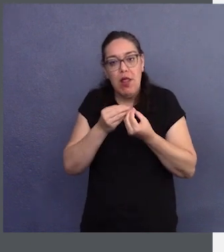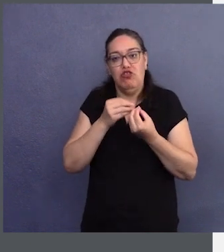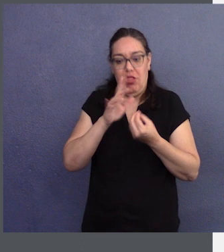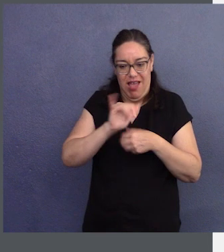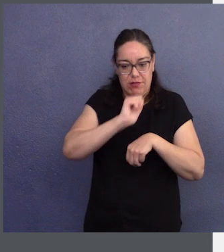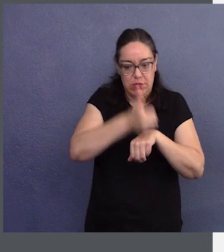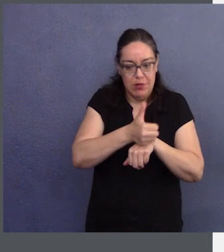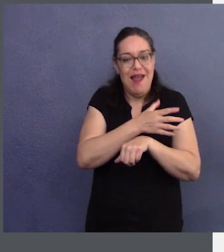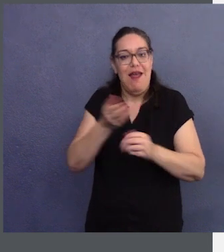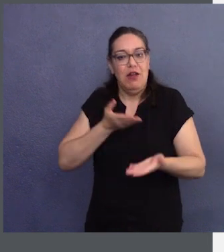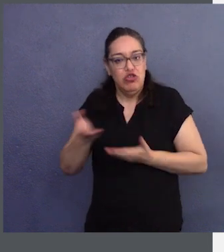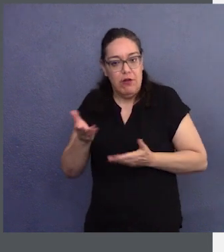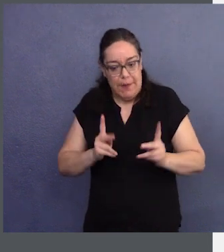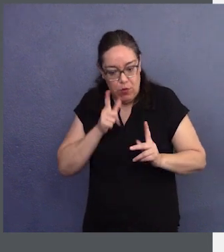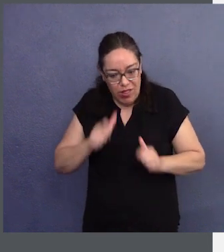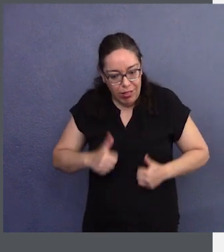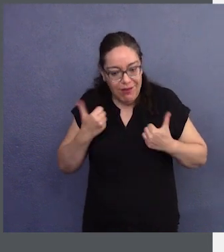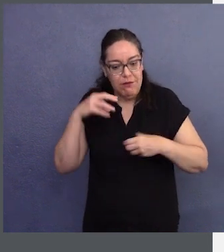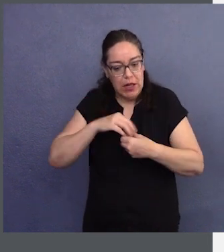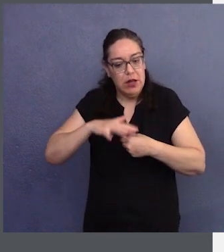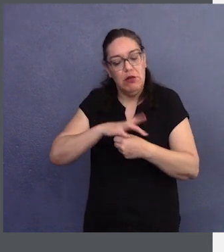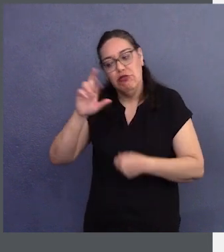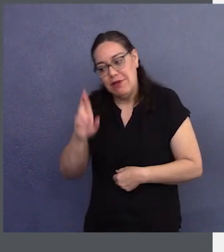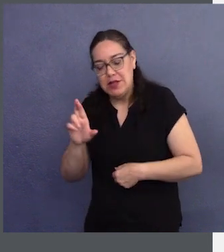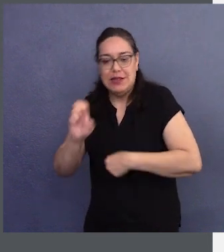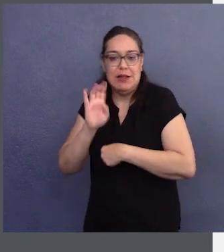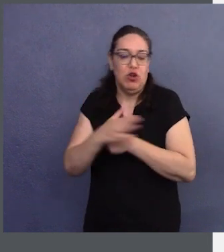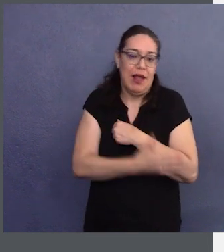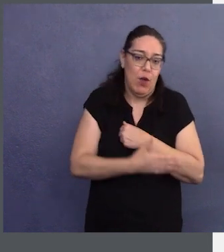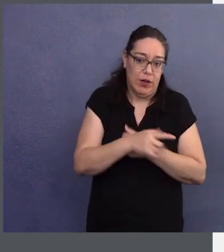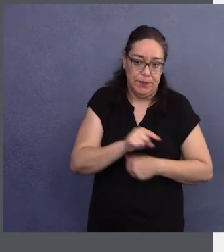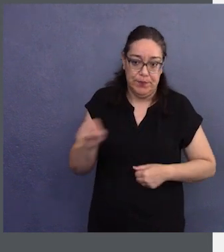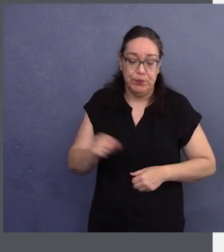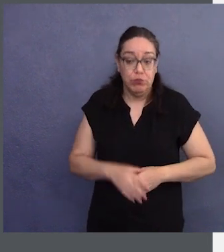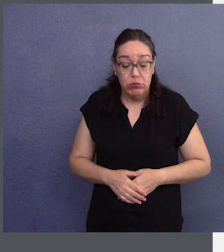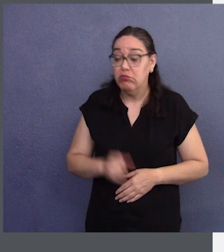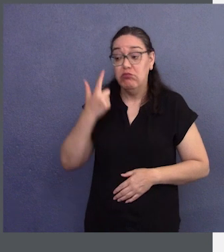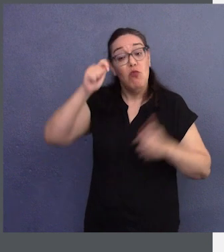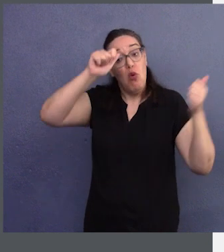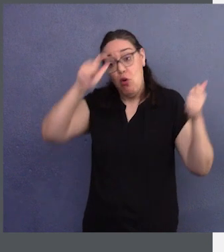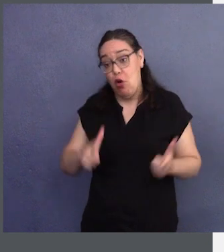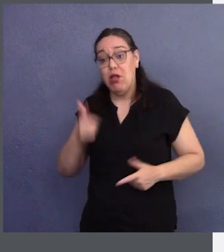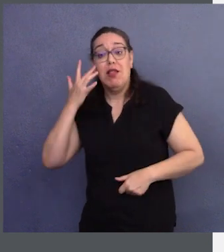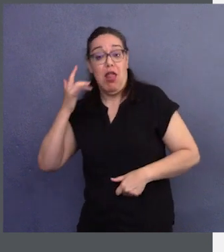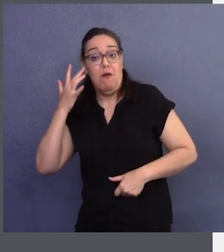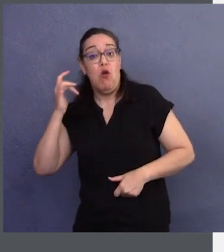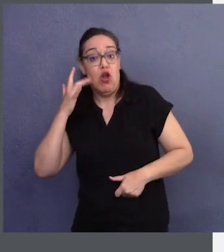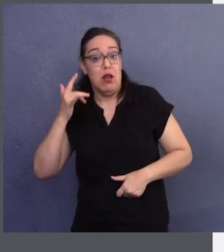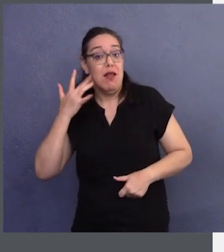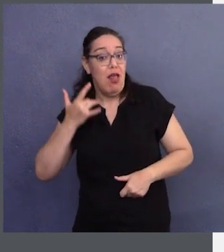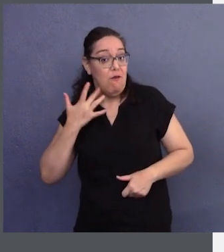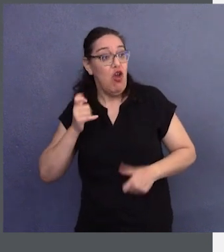serve the residents of Riverside County or San Bernardino County. All of California, divided